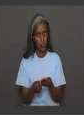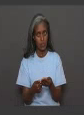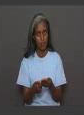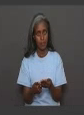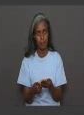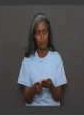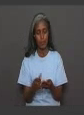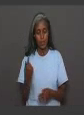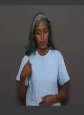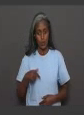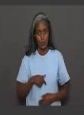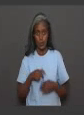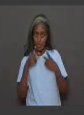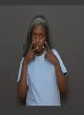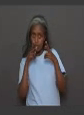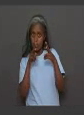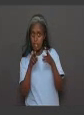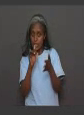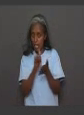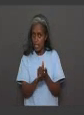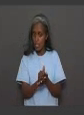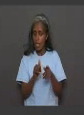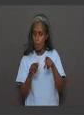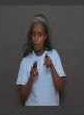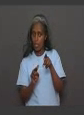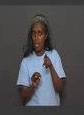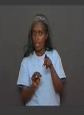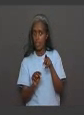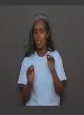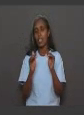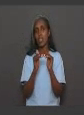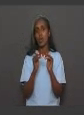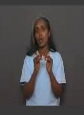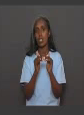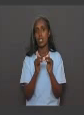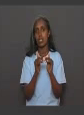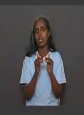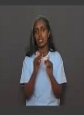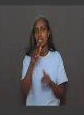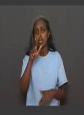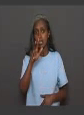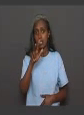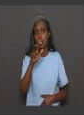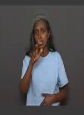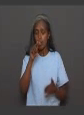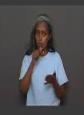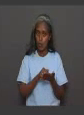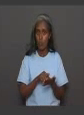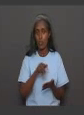Therefore, we can see that Pn equals